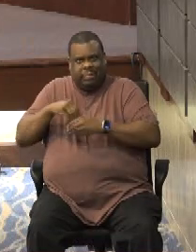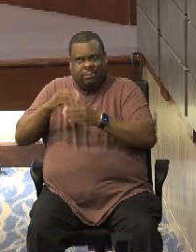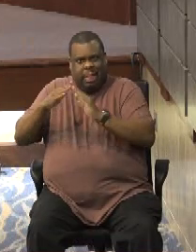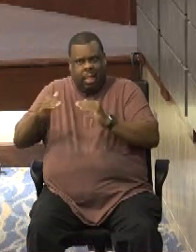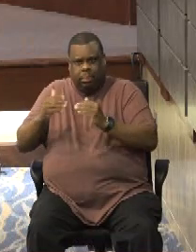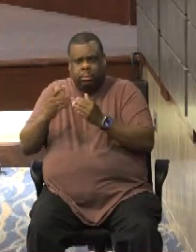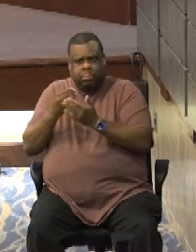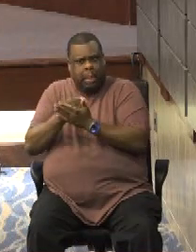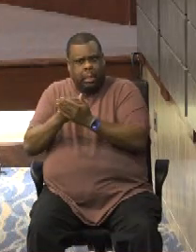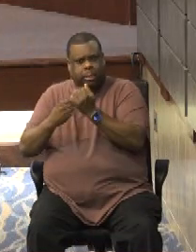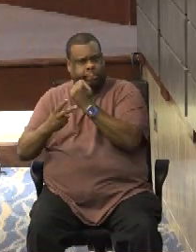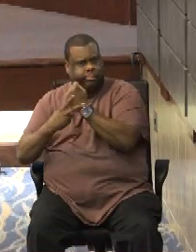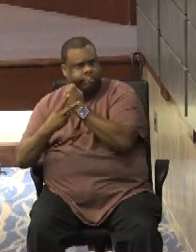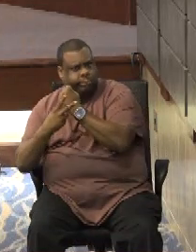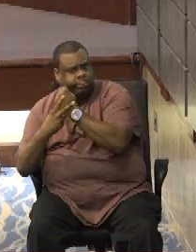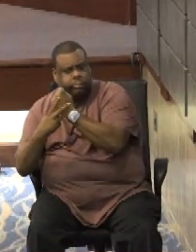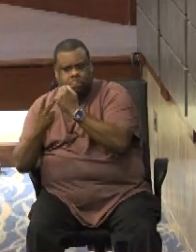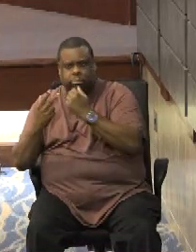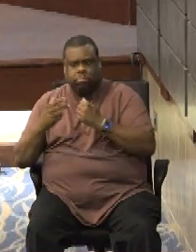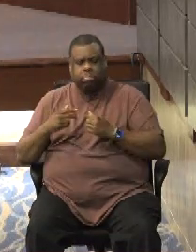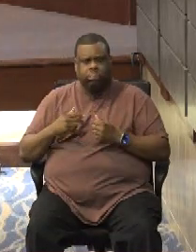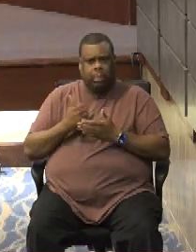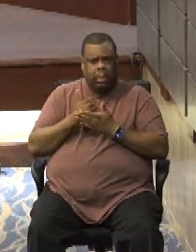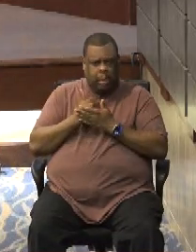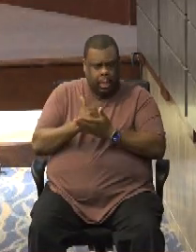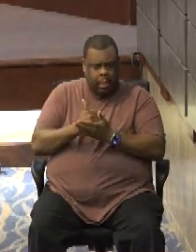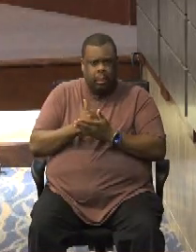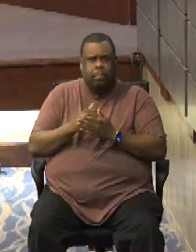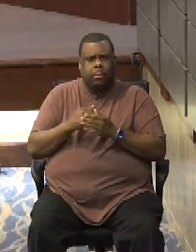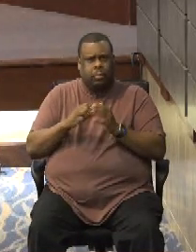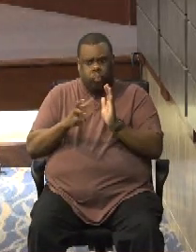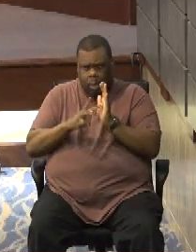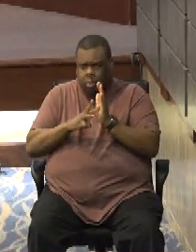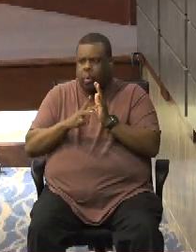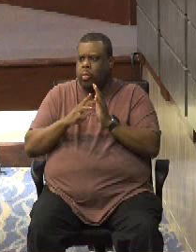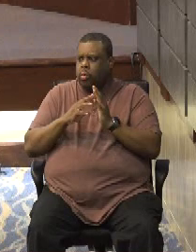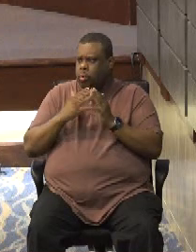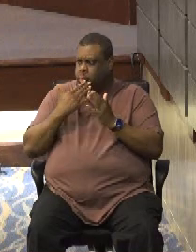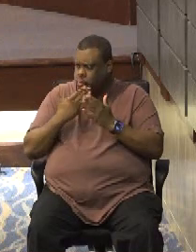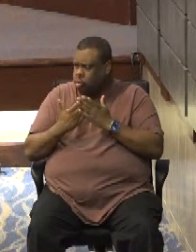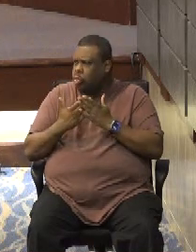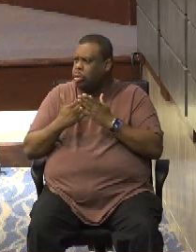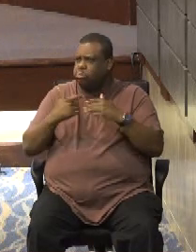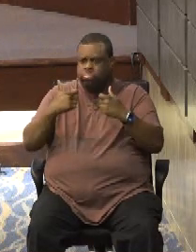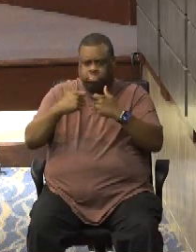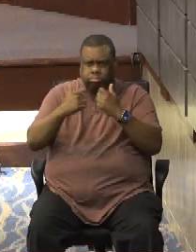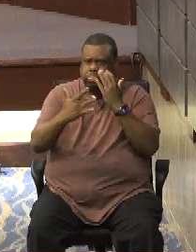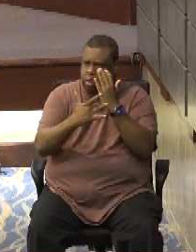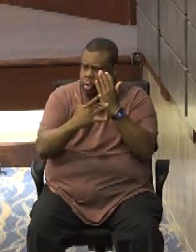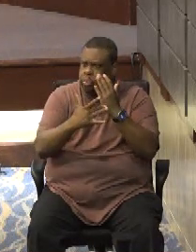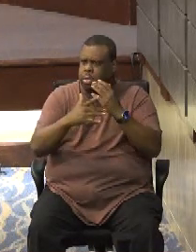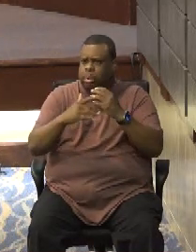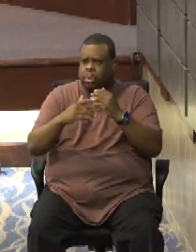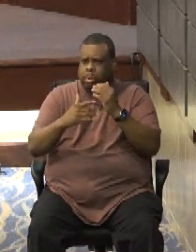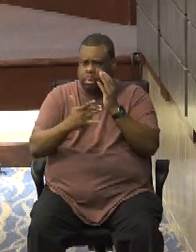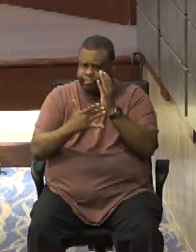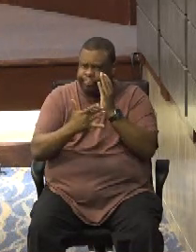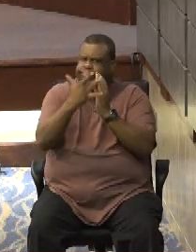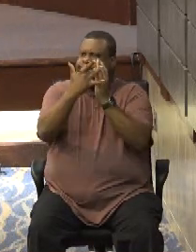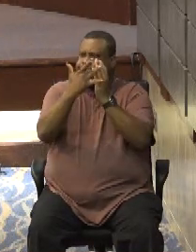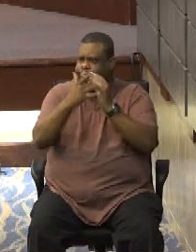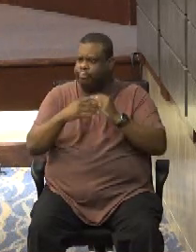would promote Waco housing as, you know, contemporary and up to date. It would promote EV adoption, which is part of the